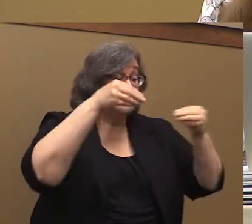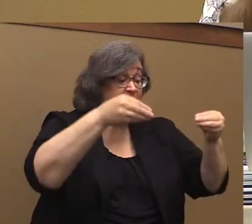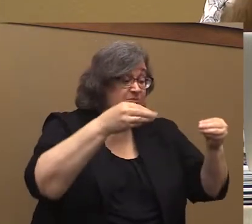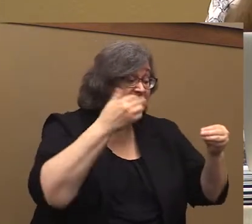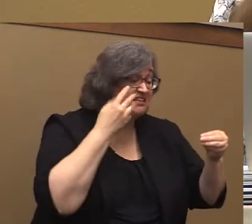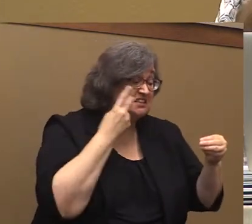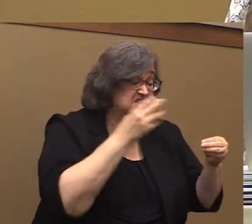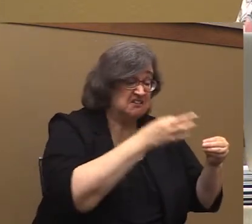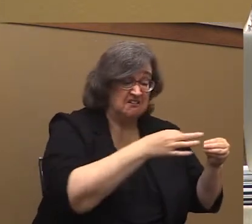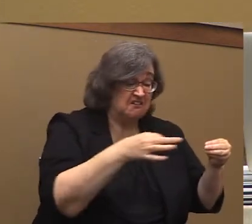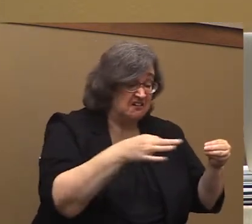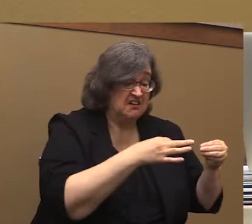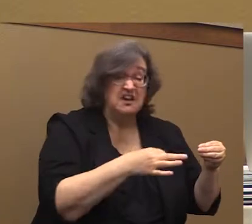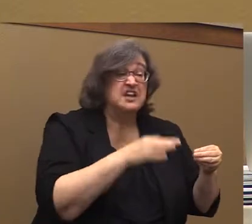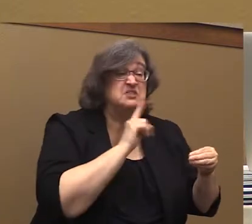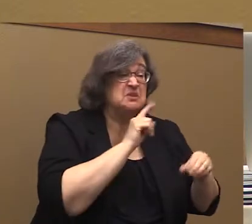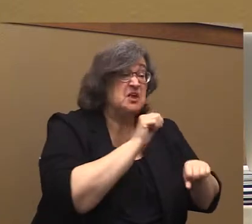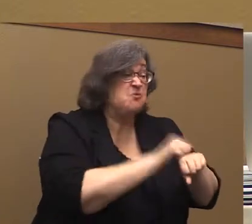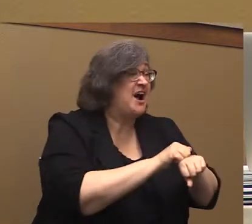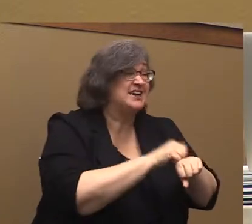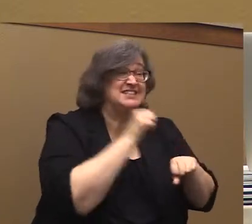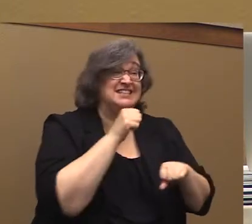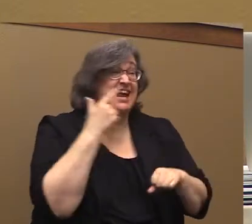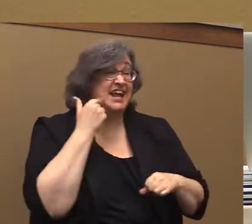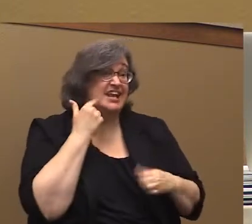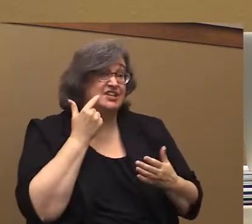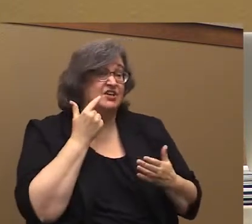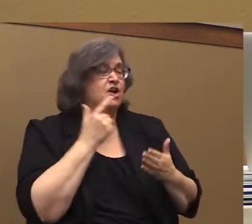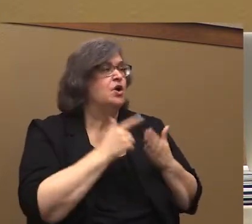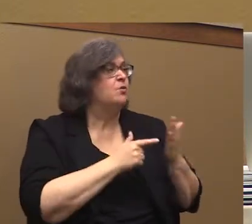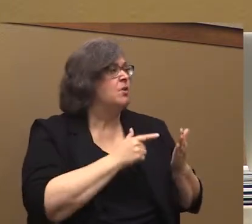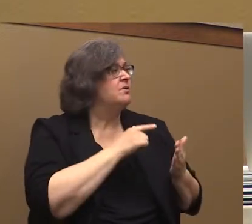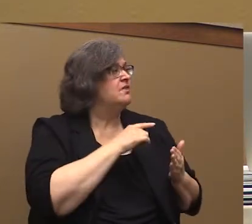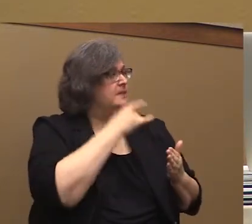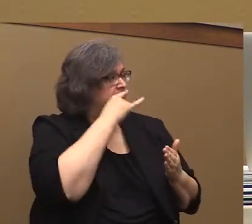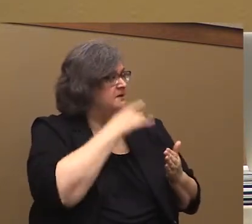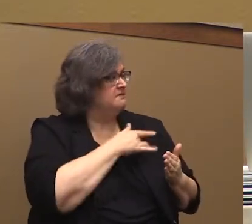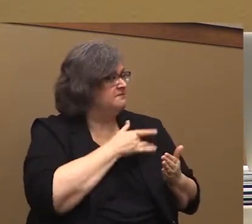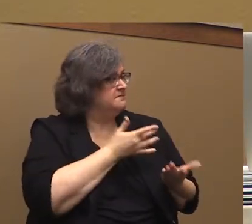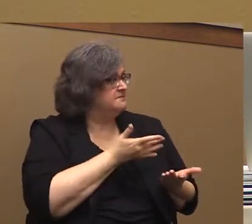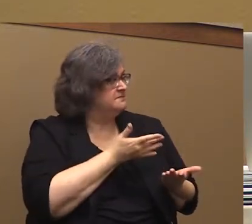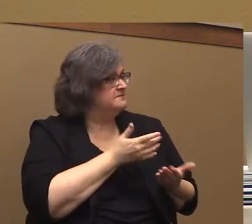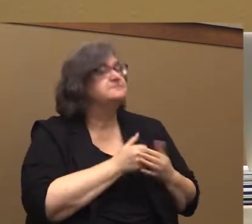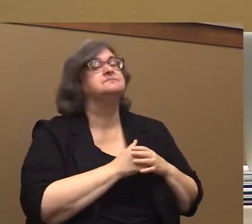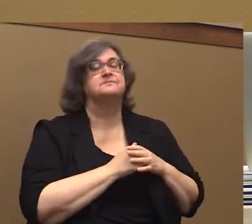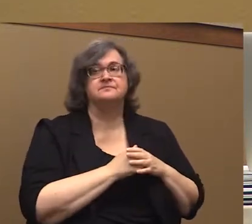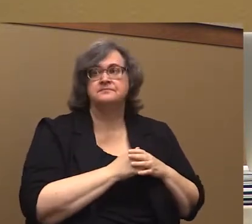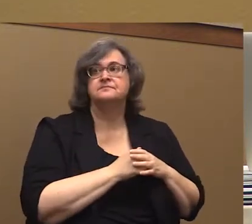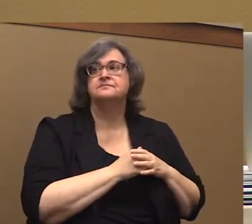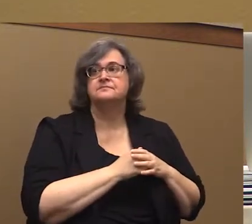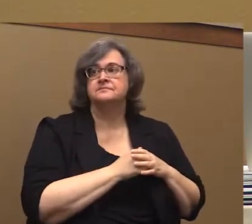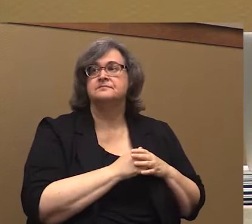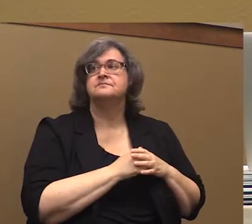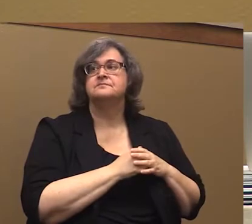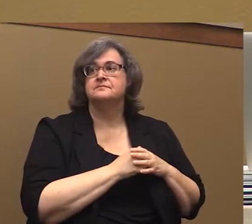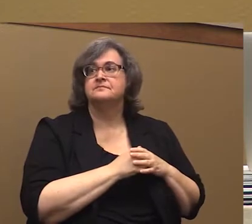find something that they're not expecting in that box of candy? So there